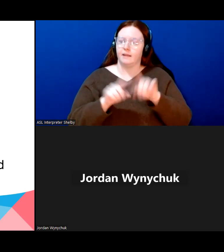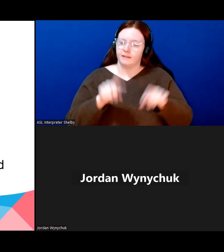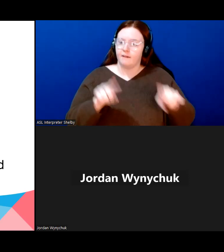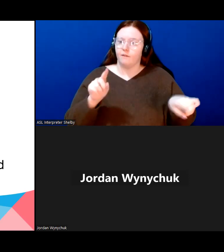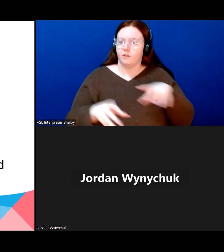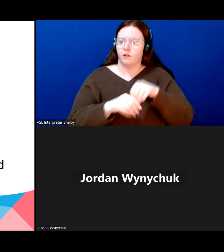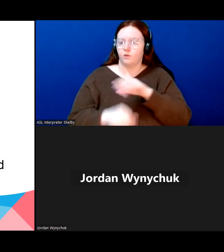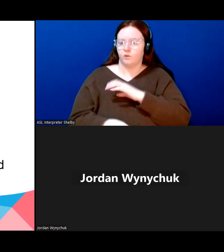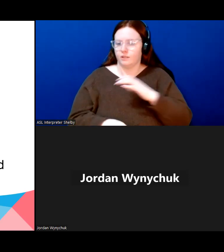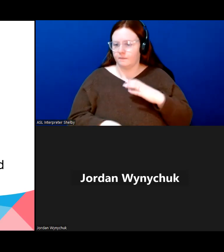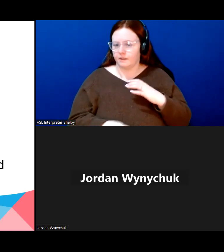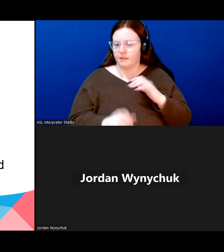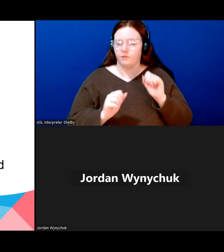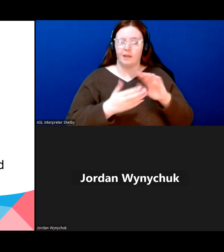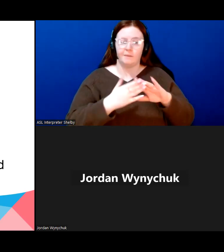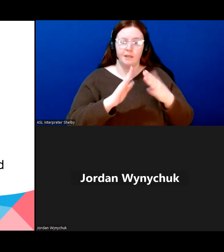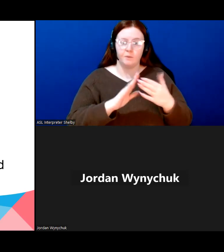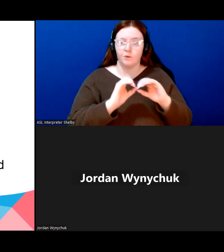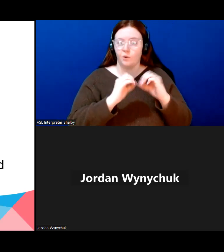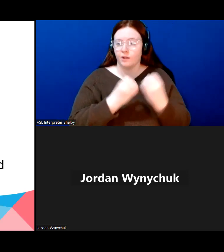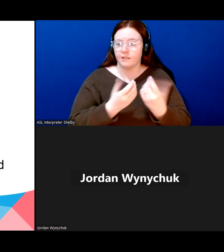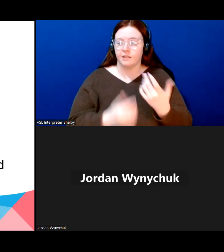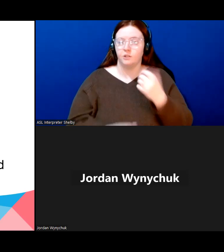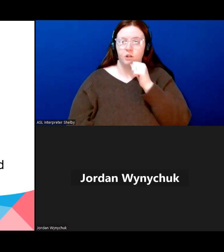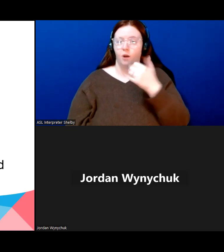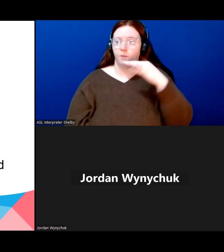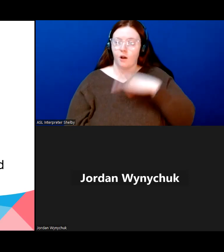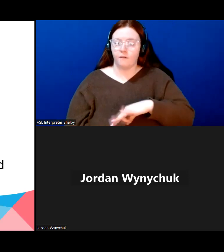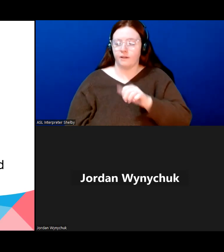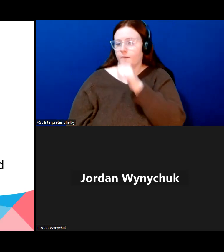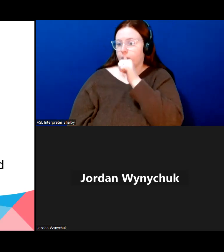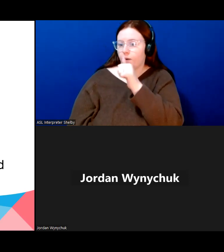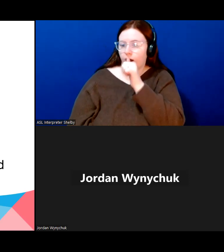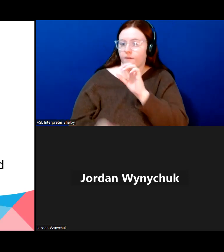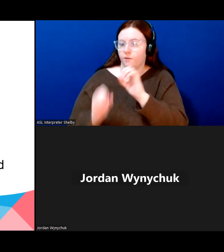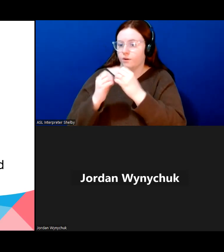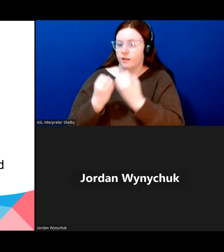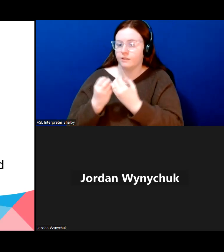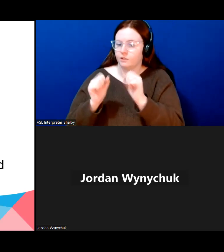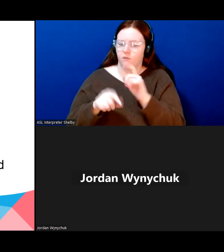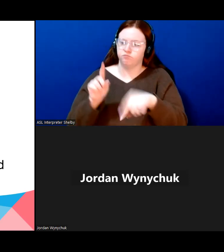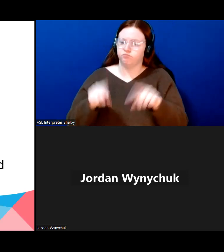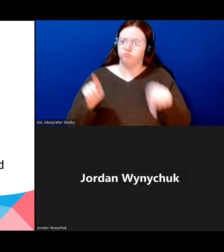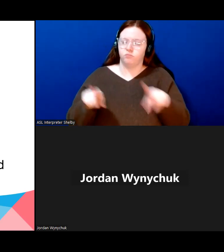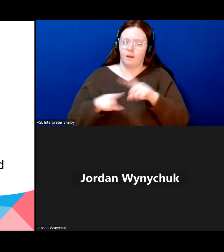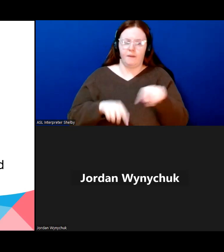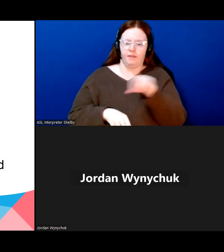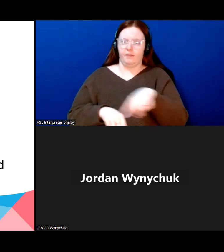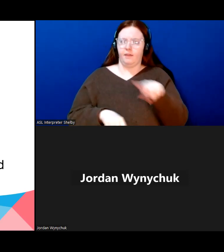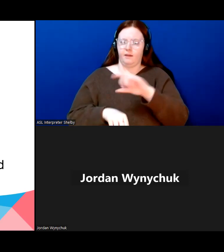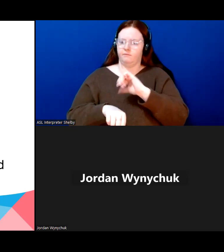a community organization, nonprofit, it could be private sector even. So just developing